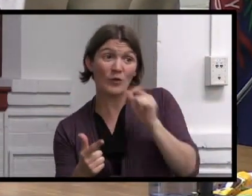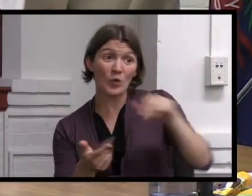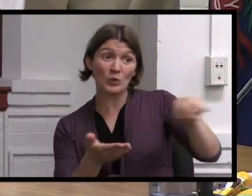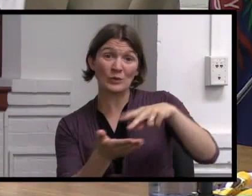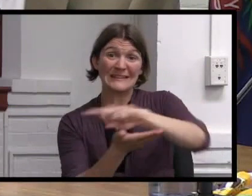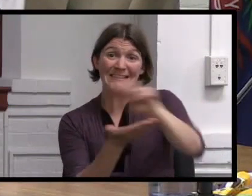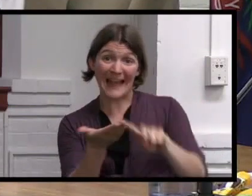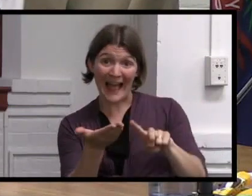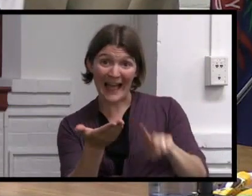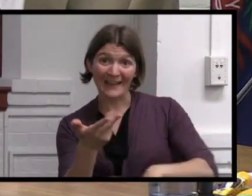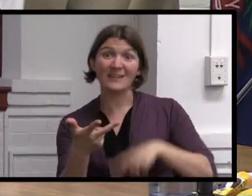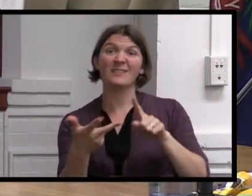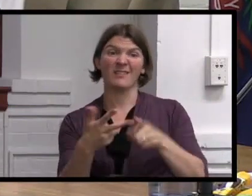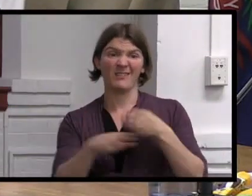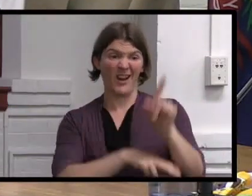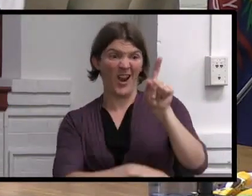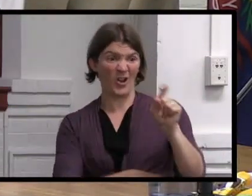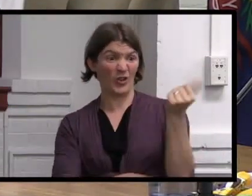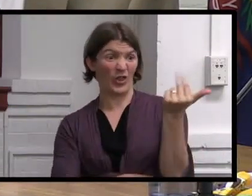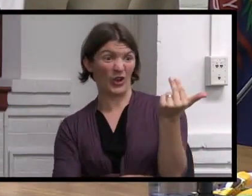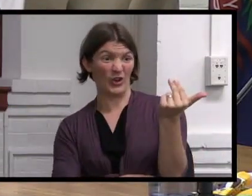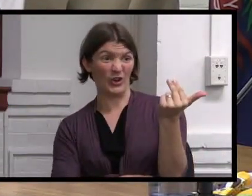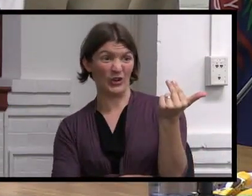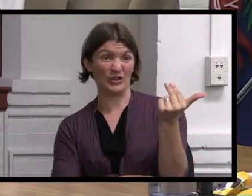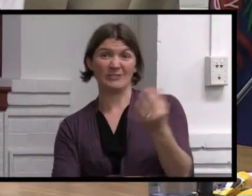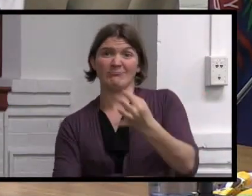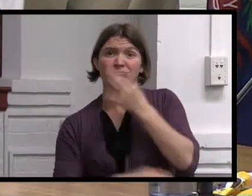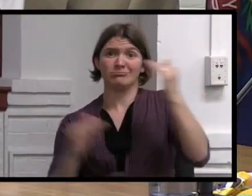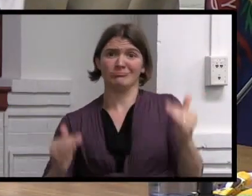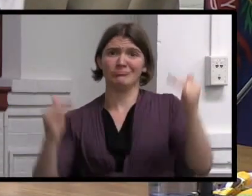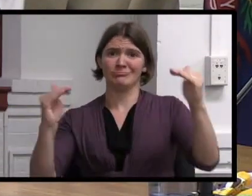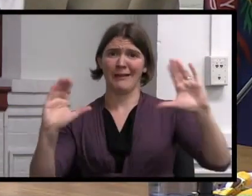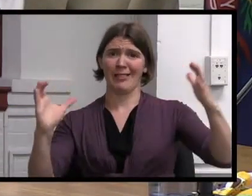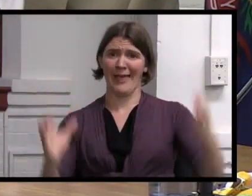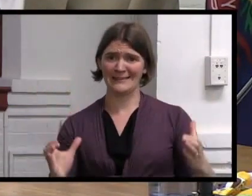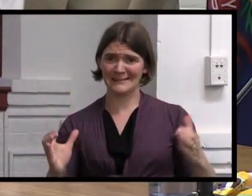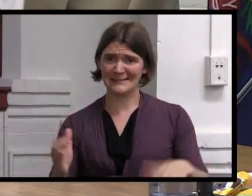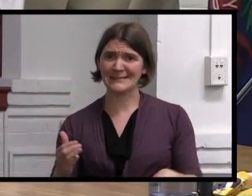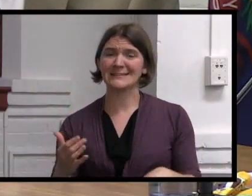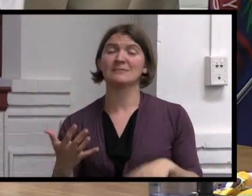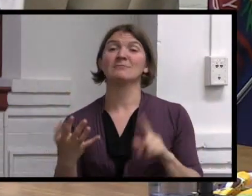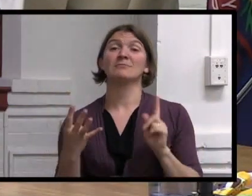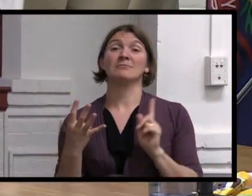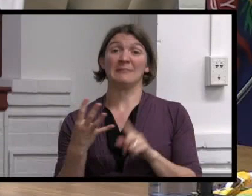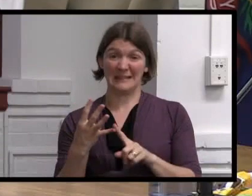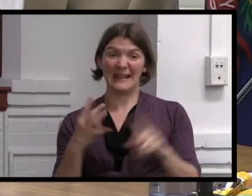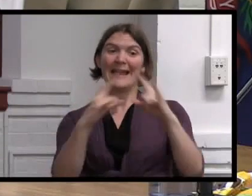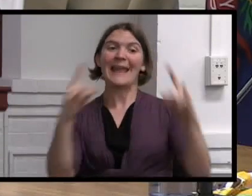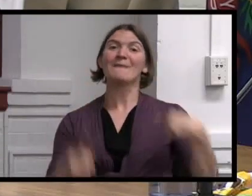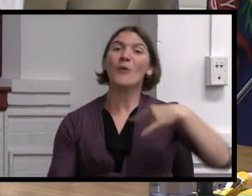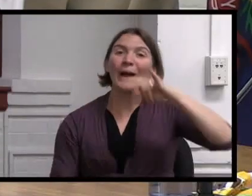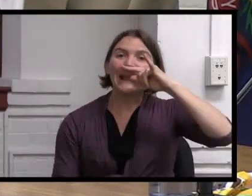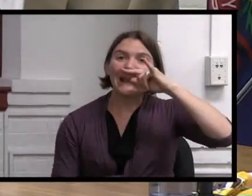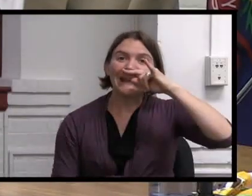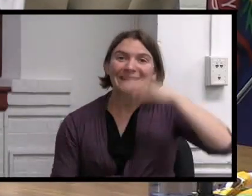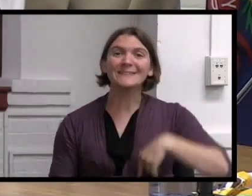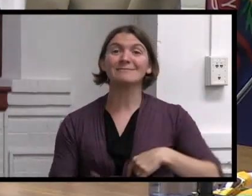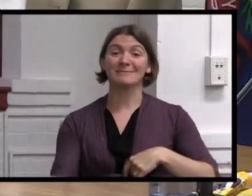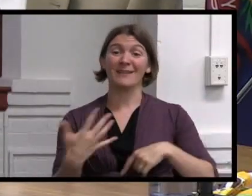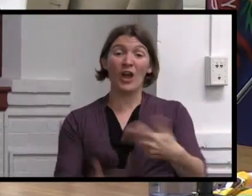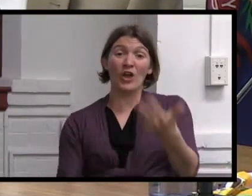choreographers, over 113 master classes, a camp for children,